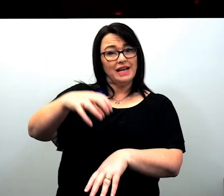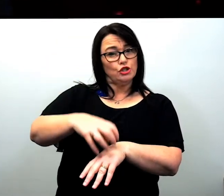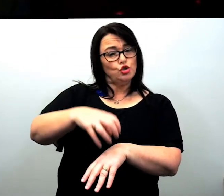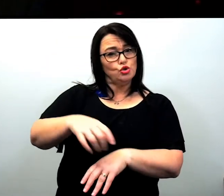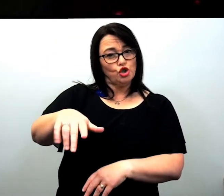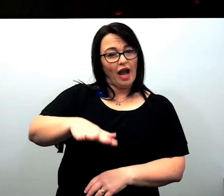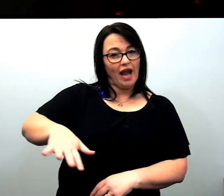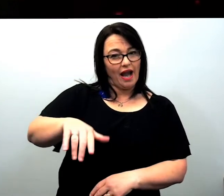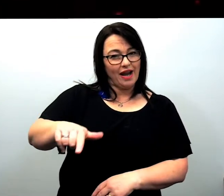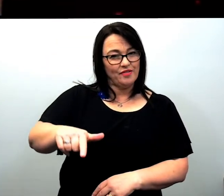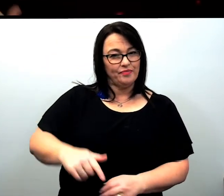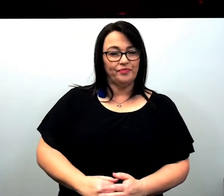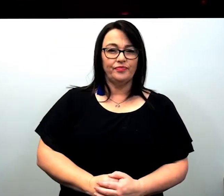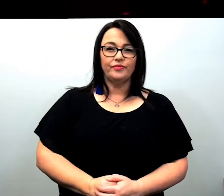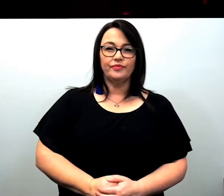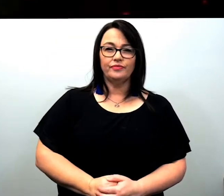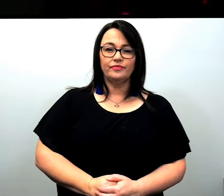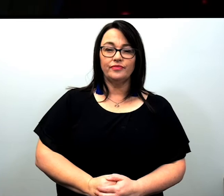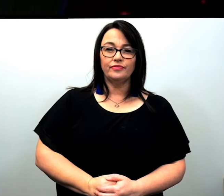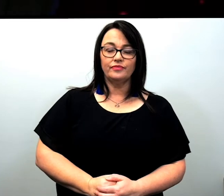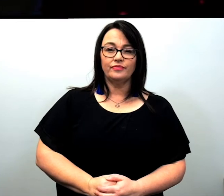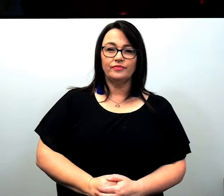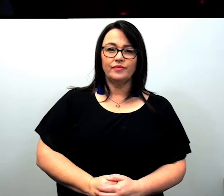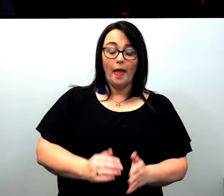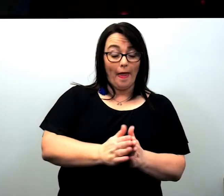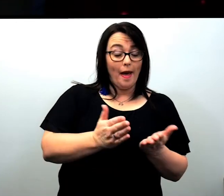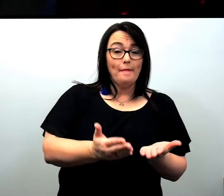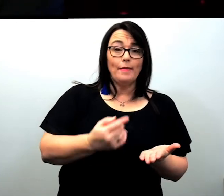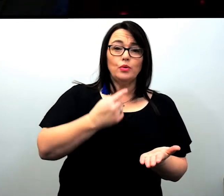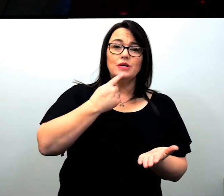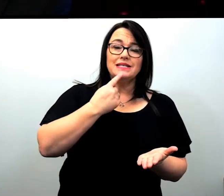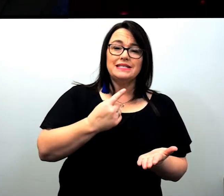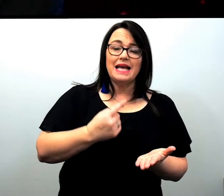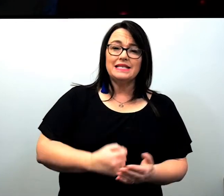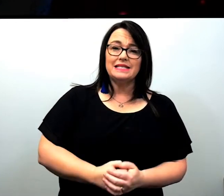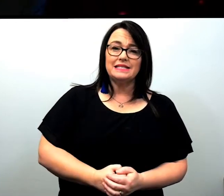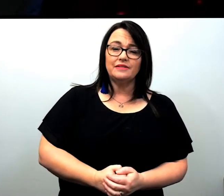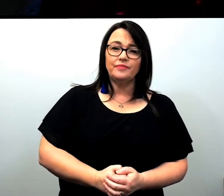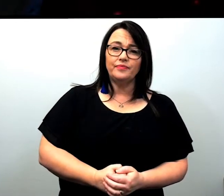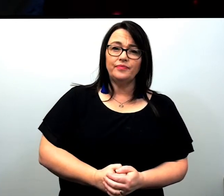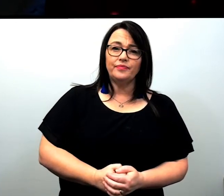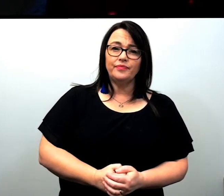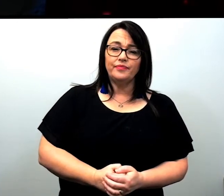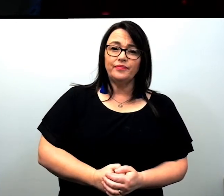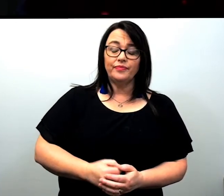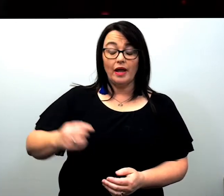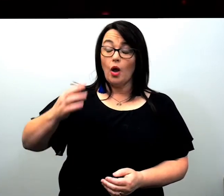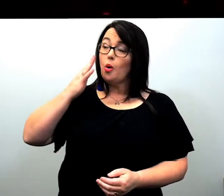in Matthew 16. Jesus was there, and the Bible says when he came, verse 13, into the region